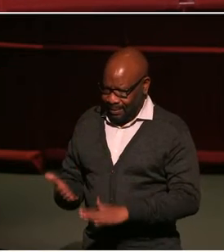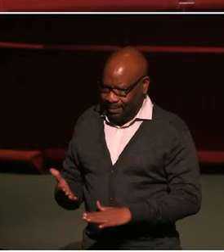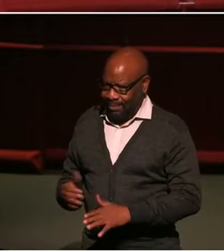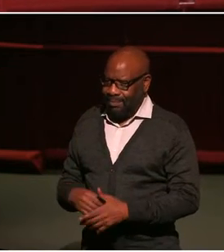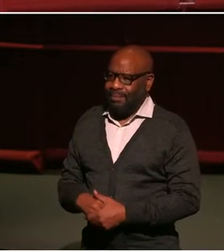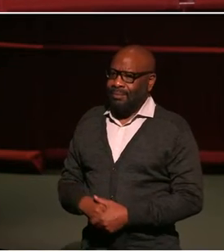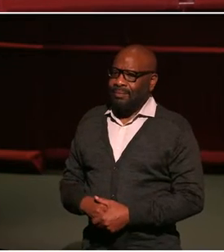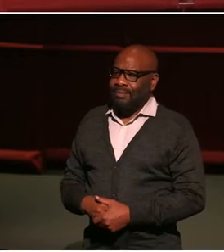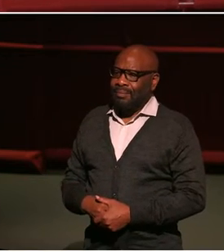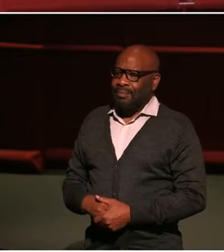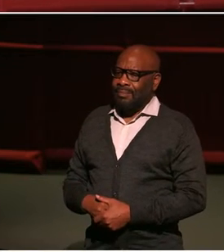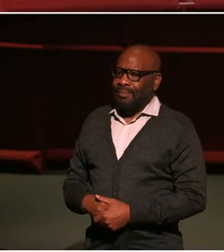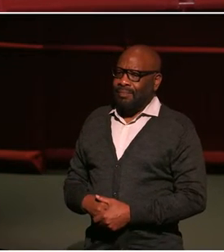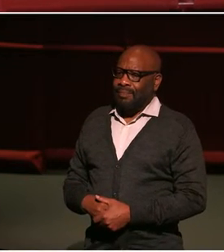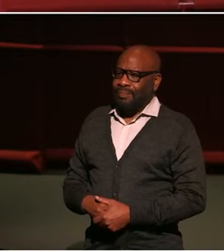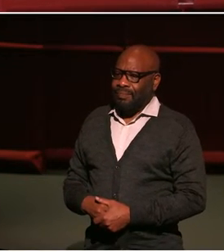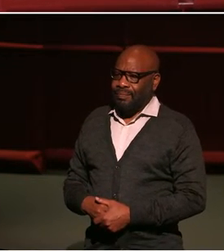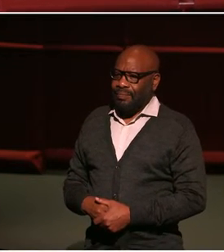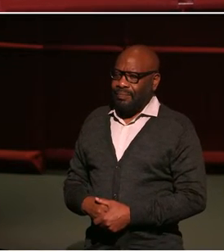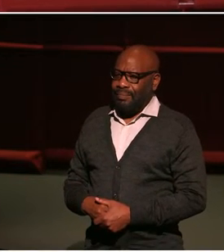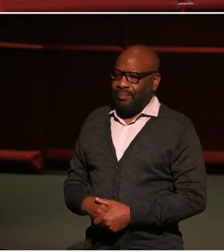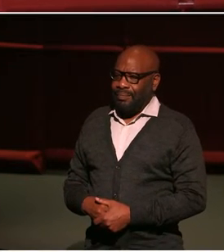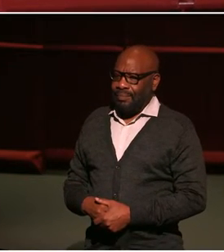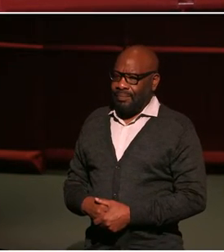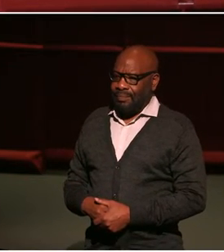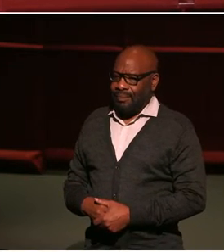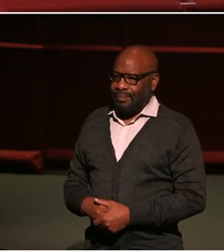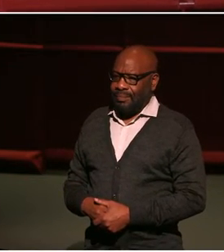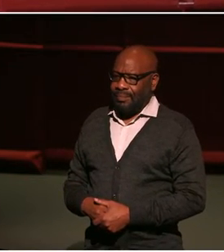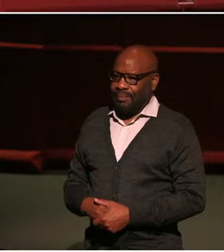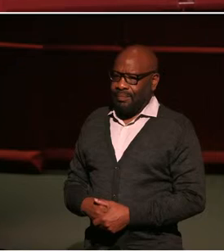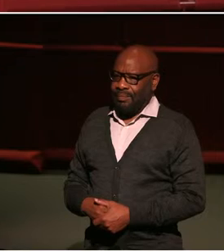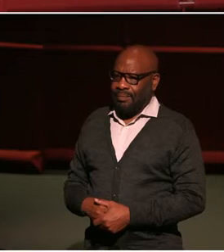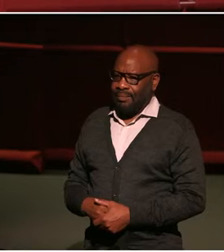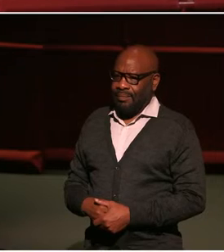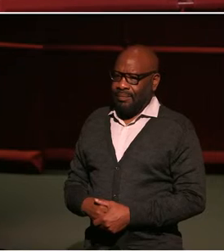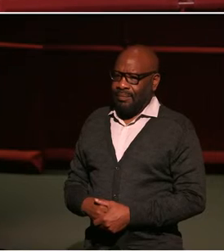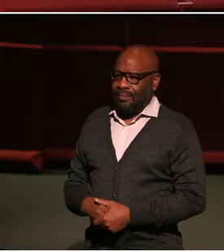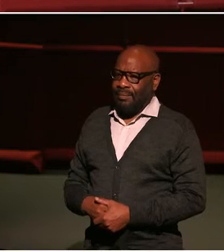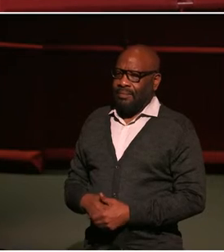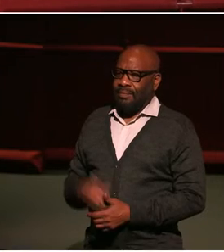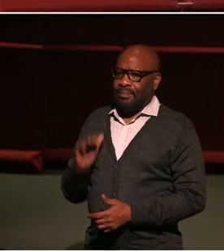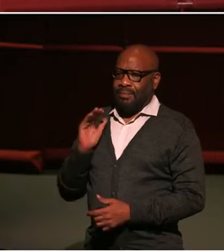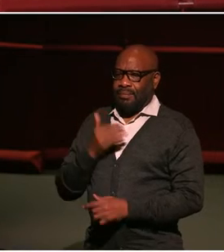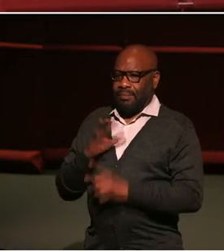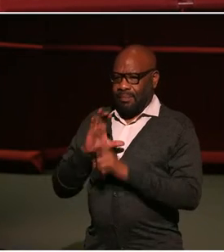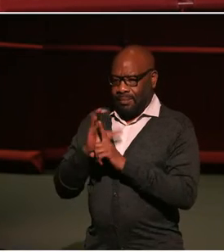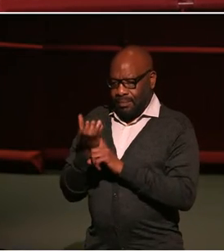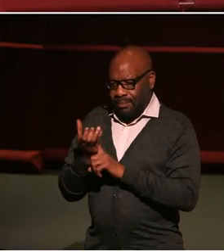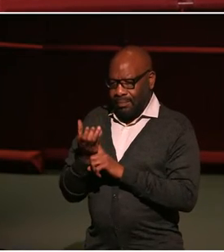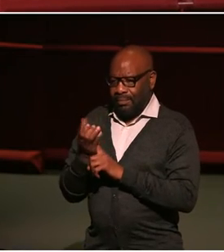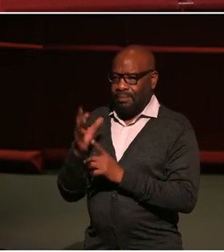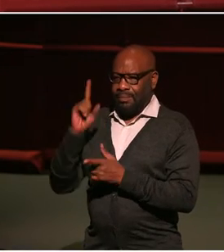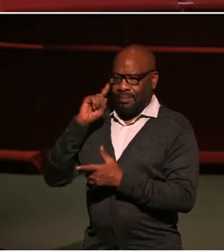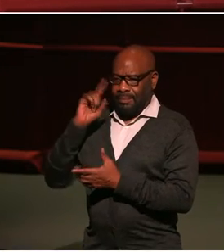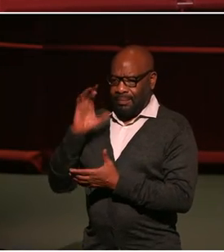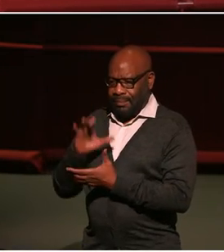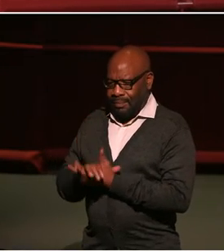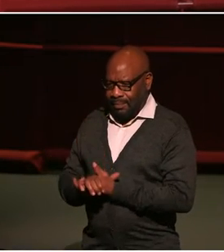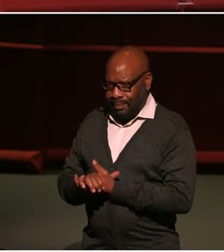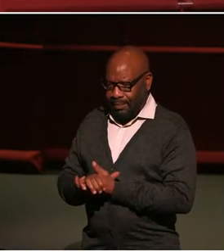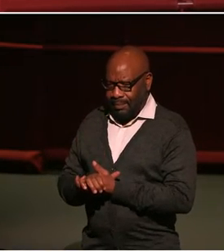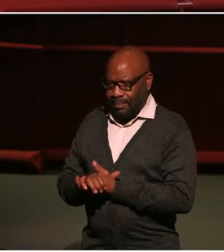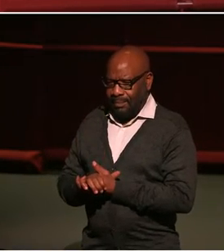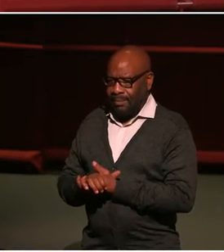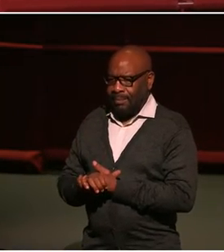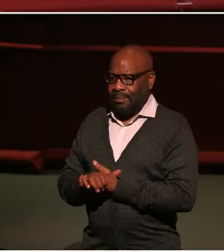our society. We don't come from a me, I, myself society.